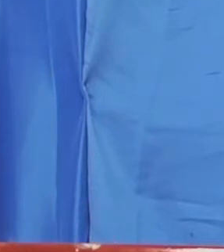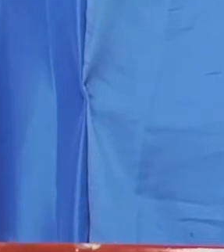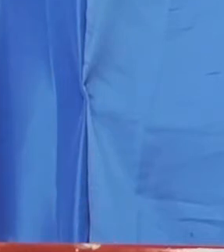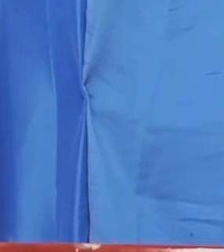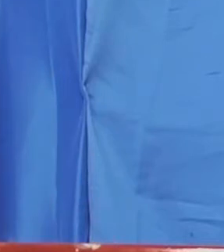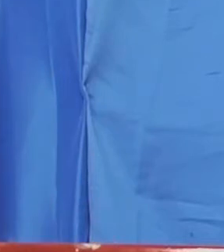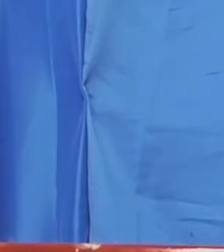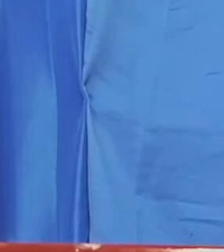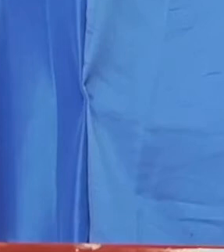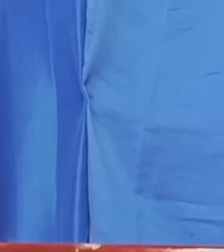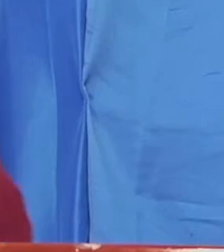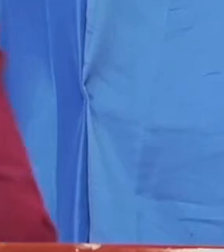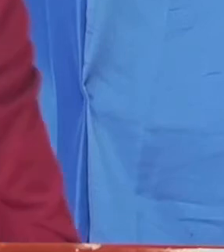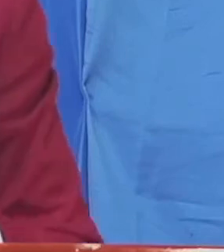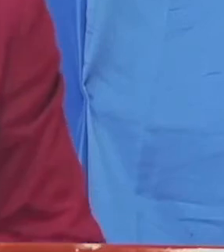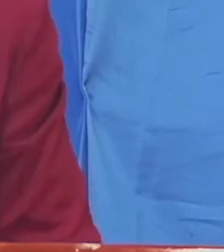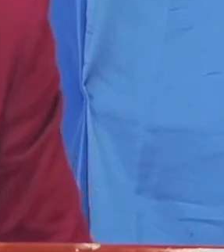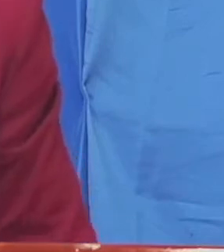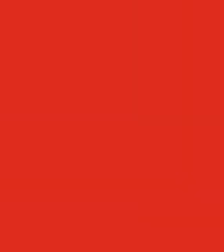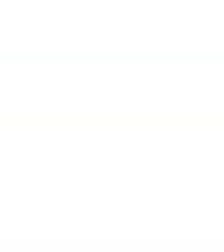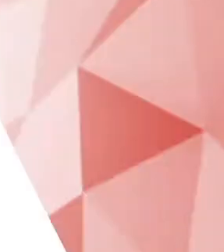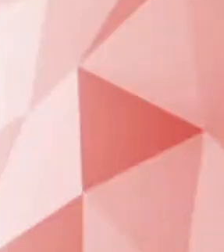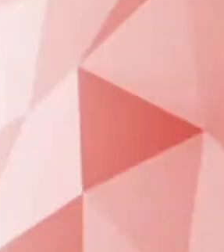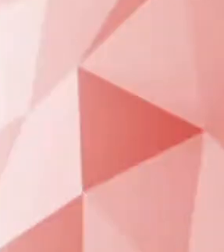sooner than the word itself, is the second advent is imminent.